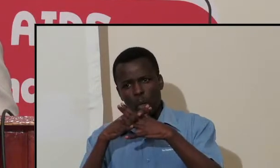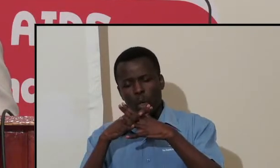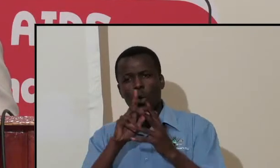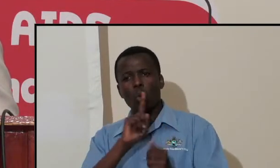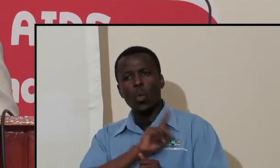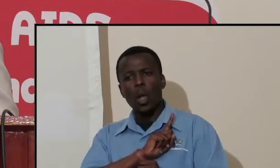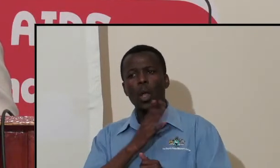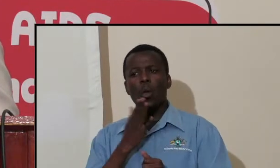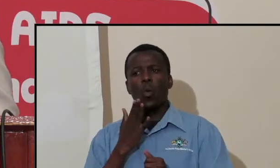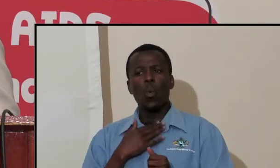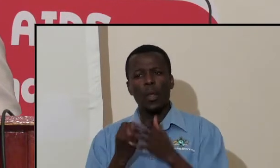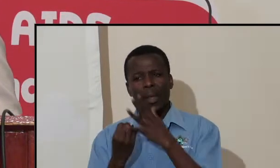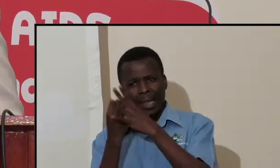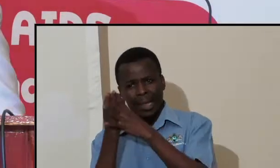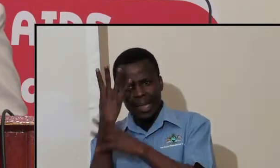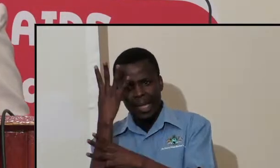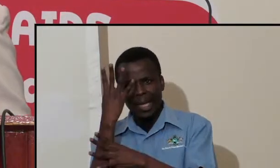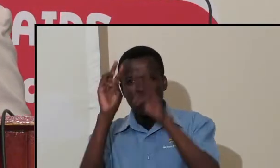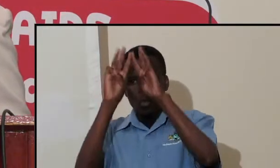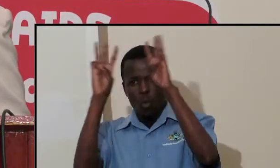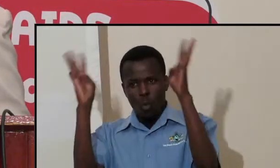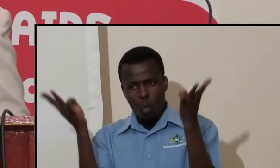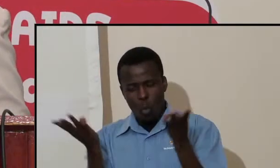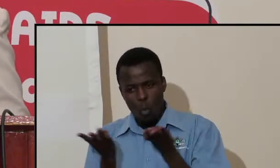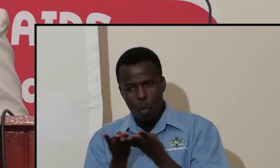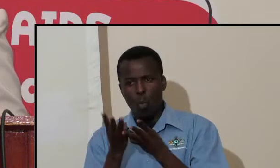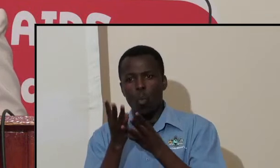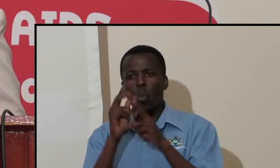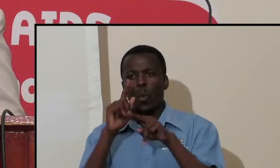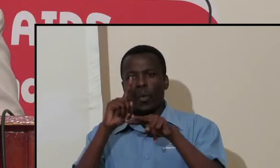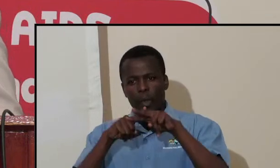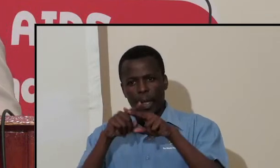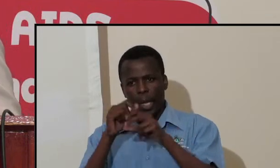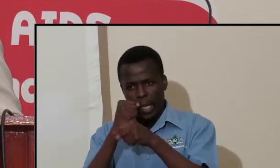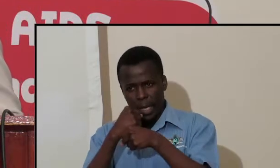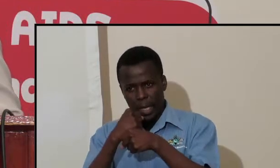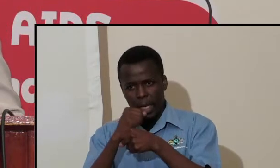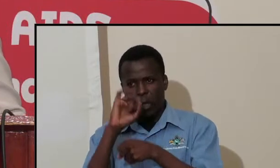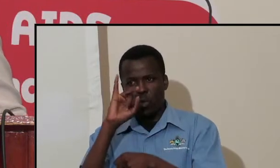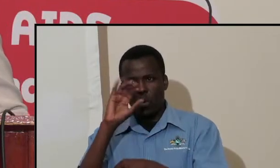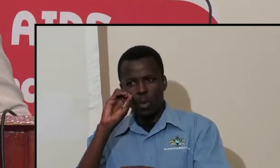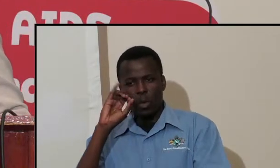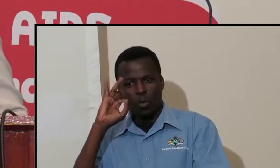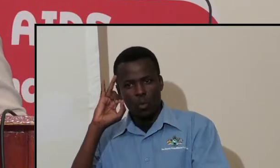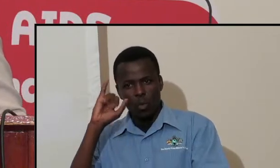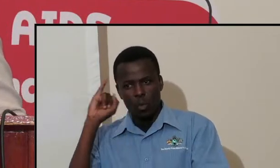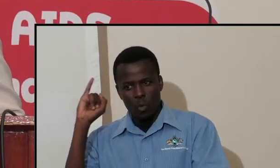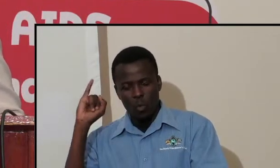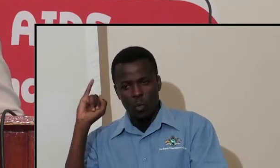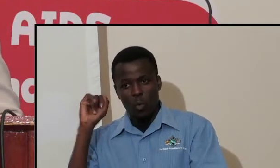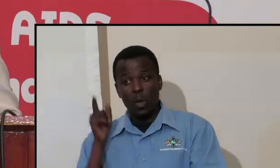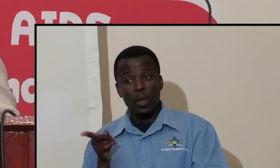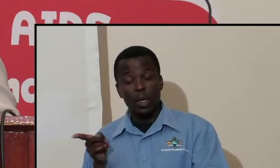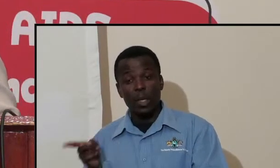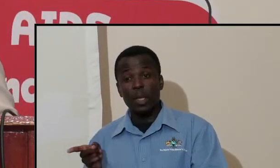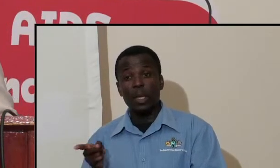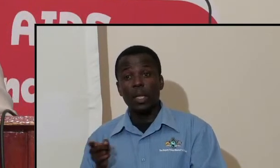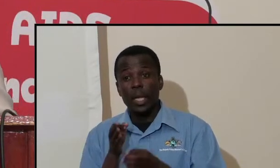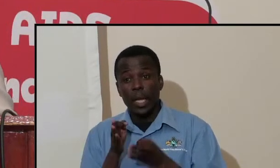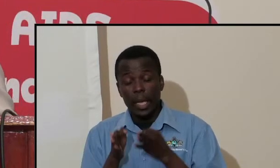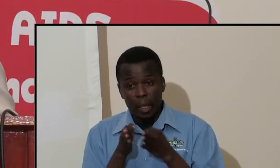Day 2021 that is themed End Inequalities, End AIDS,